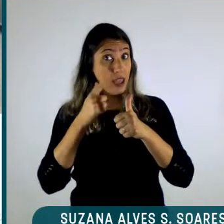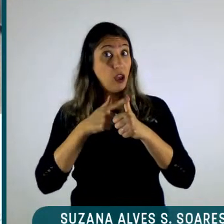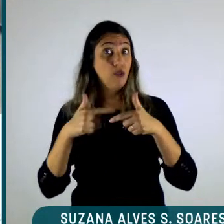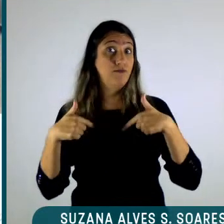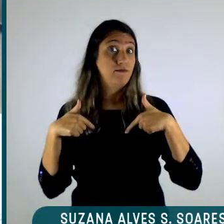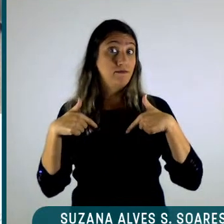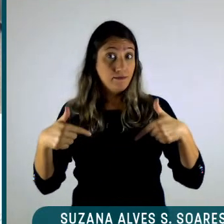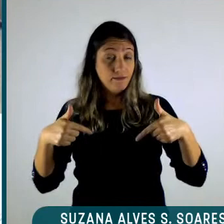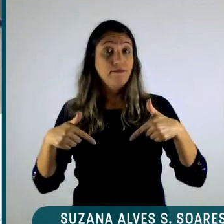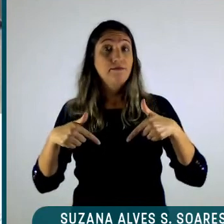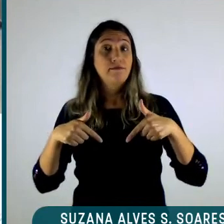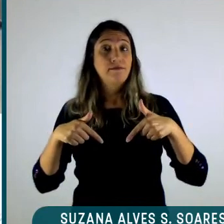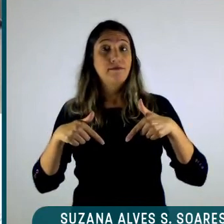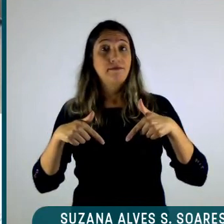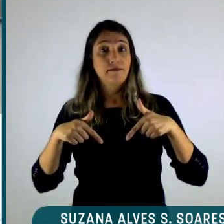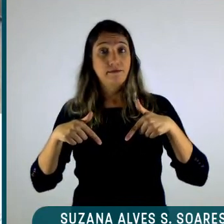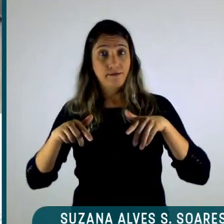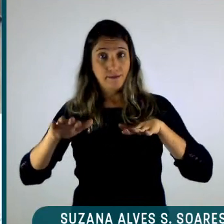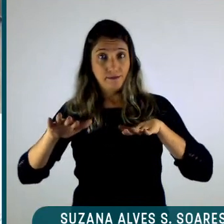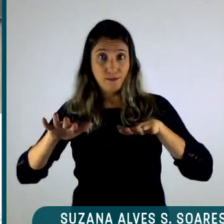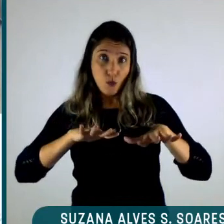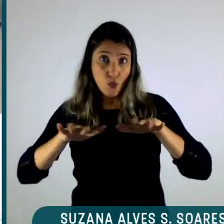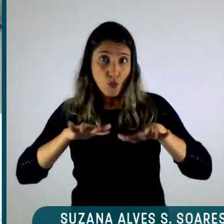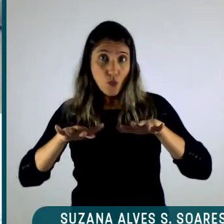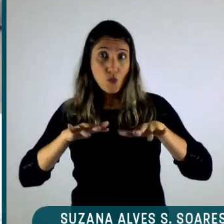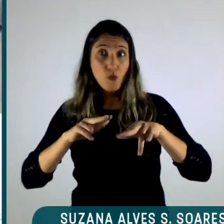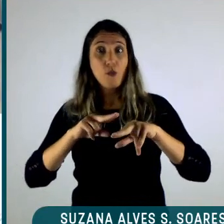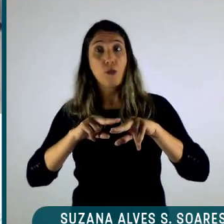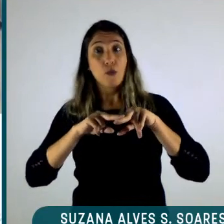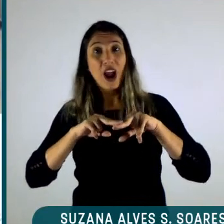I guess first, mobilization